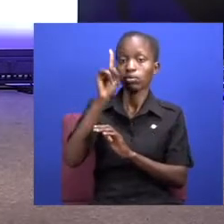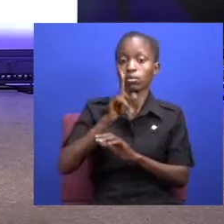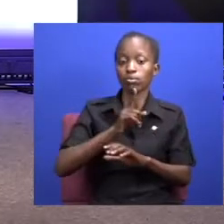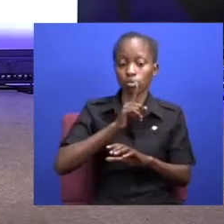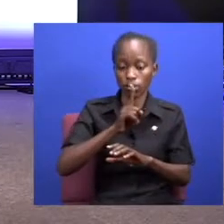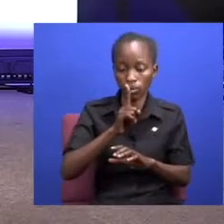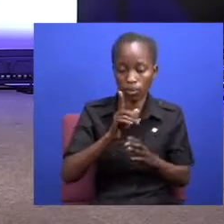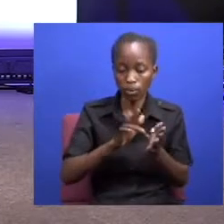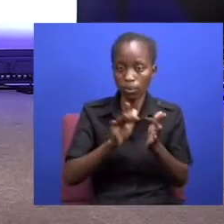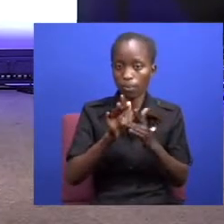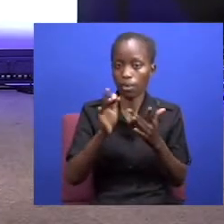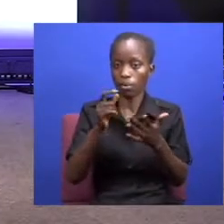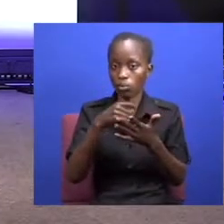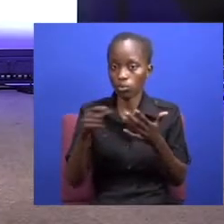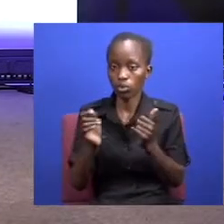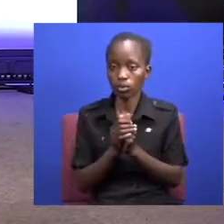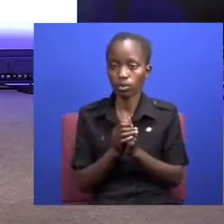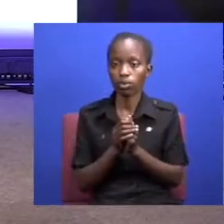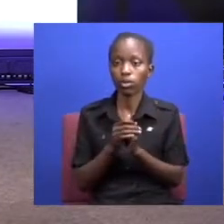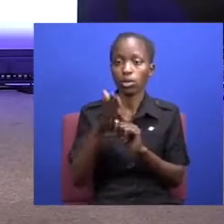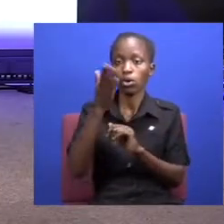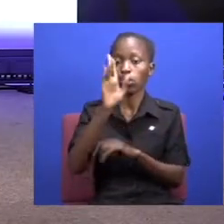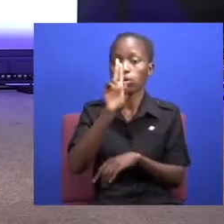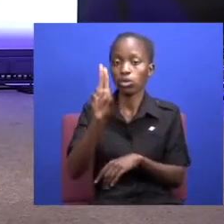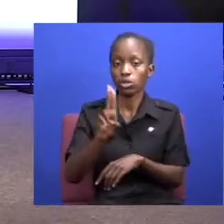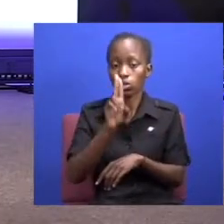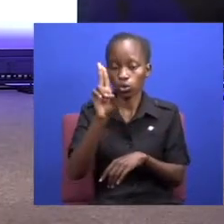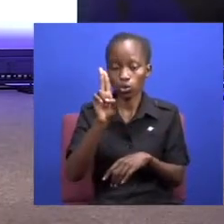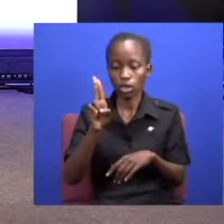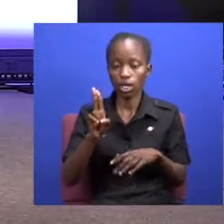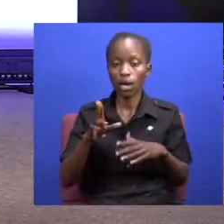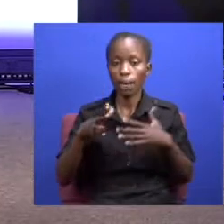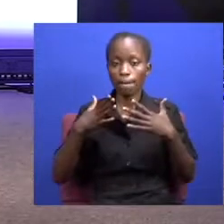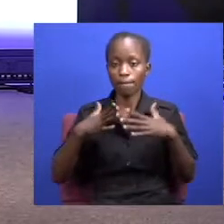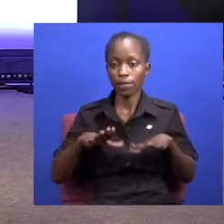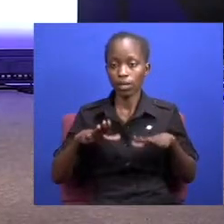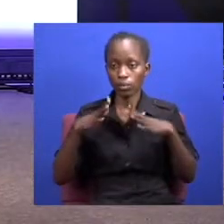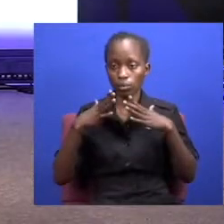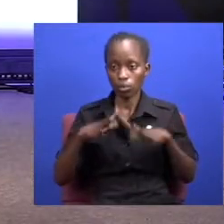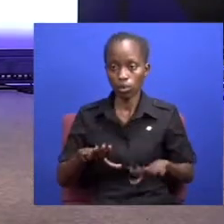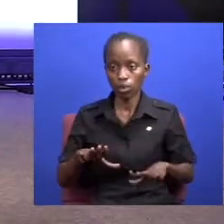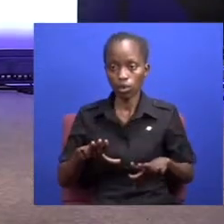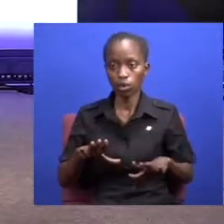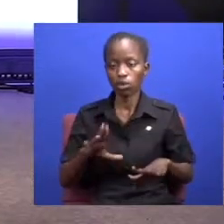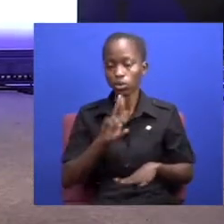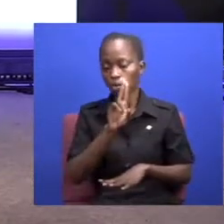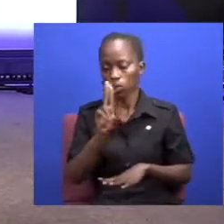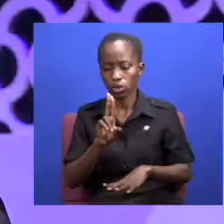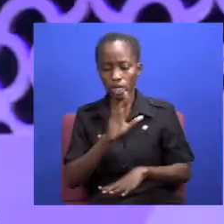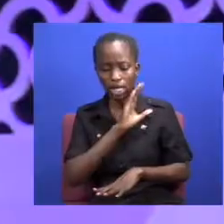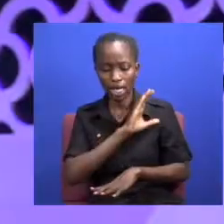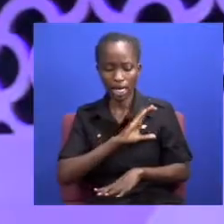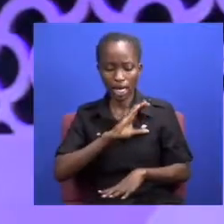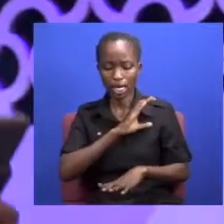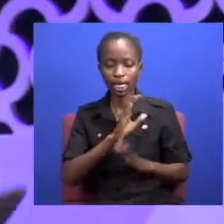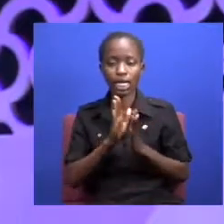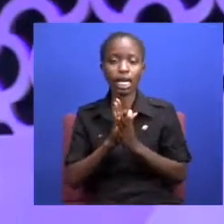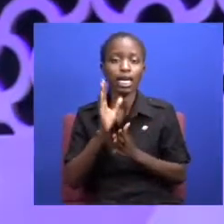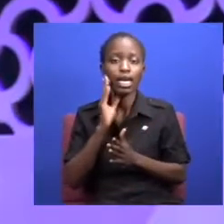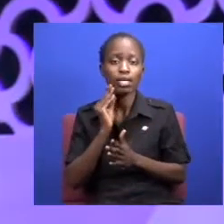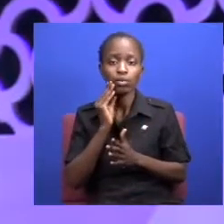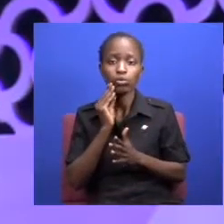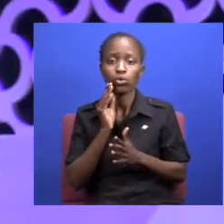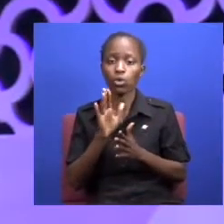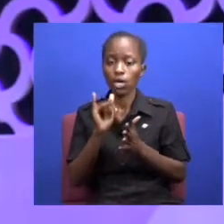the words that are expired. What happened is that God used the human authors. He used their personalities, their